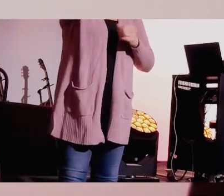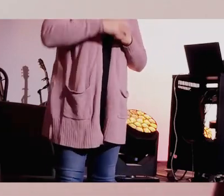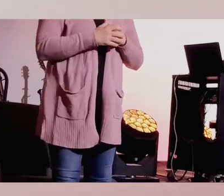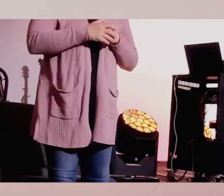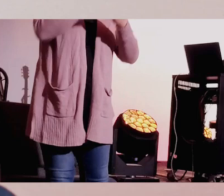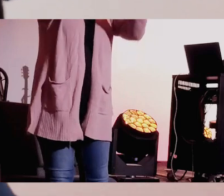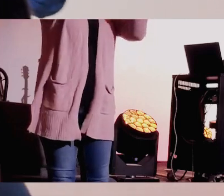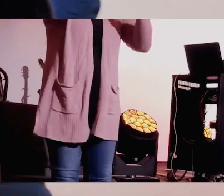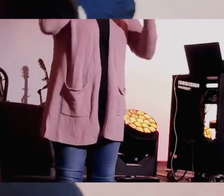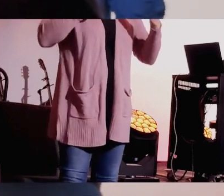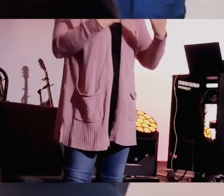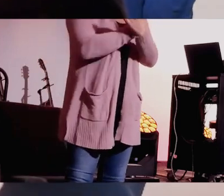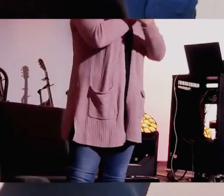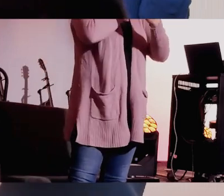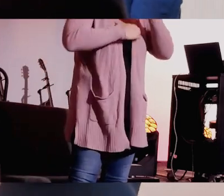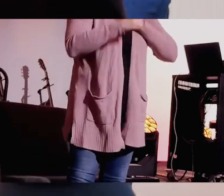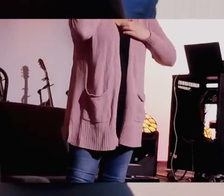Give me a new hunger for your word.